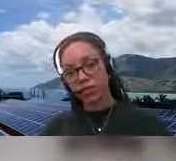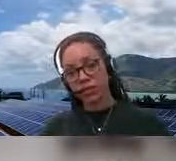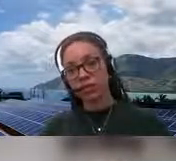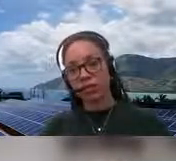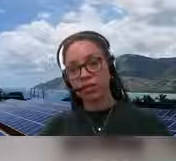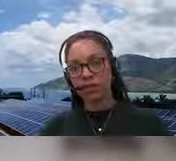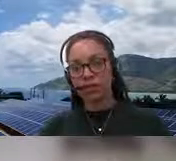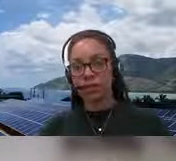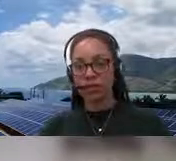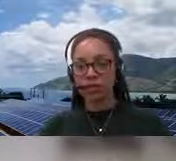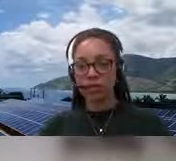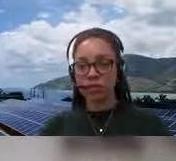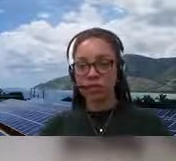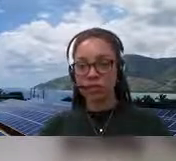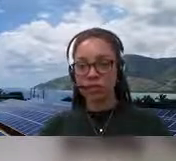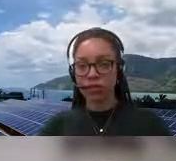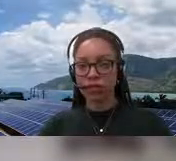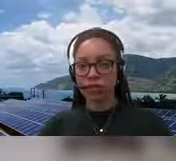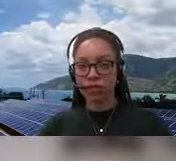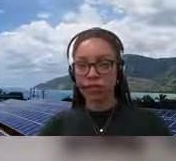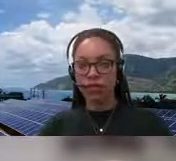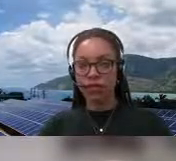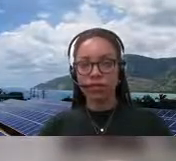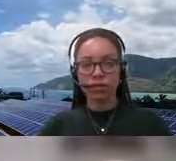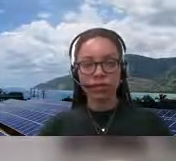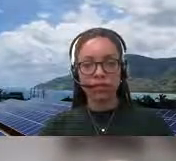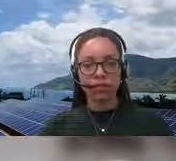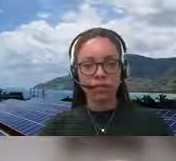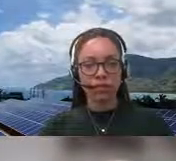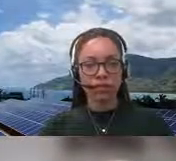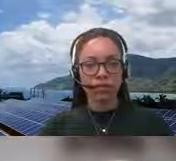will do relative to what's sort of business as usual.